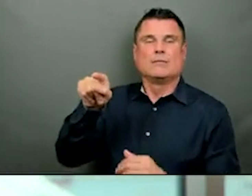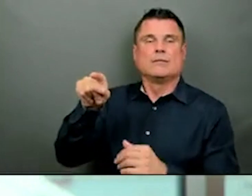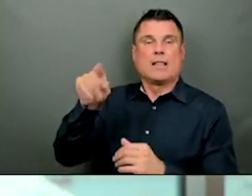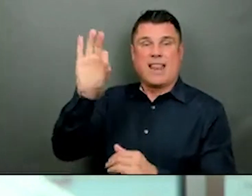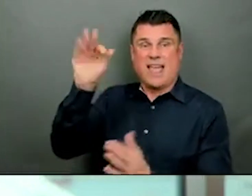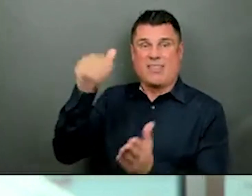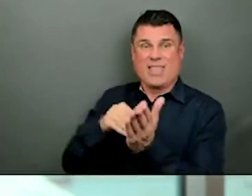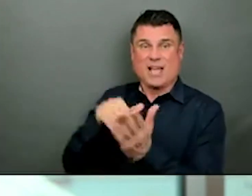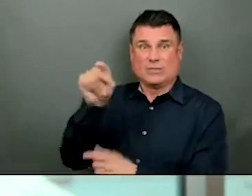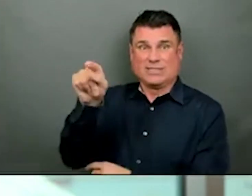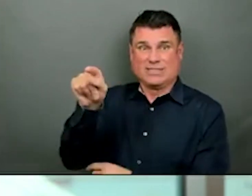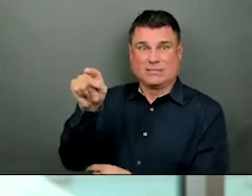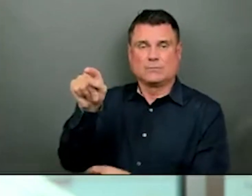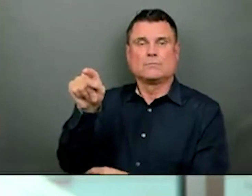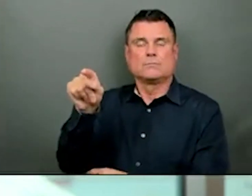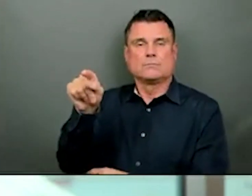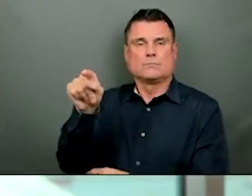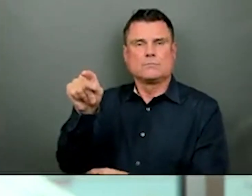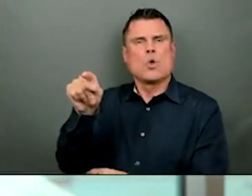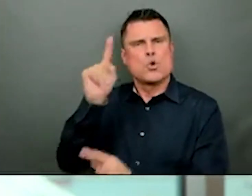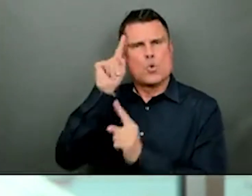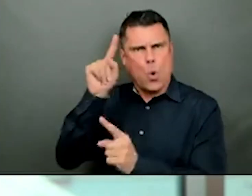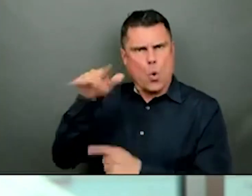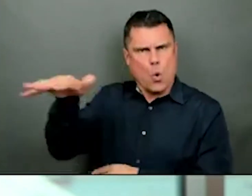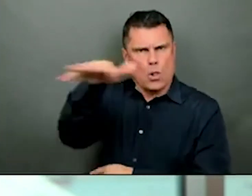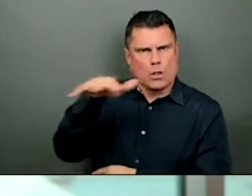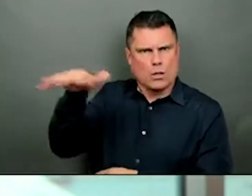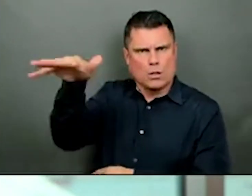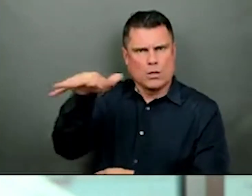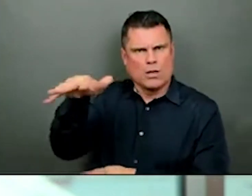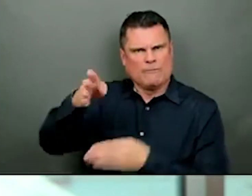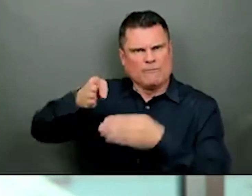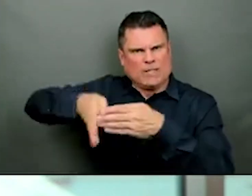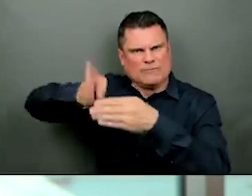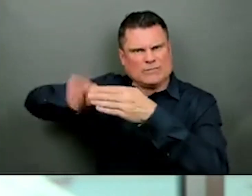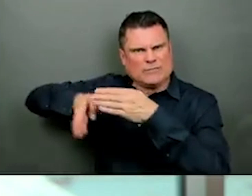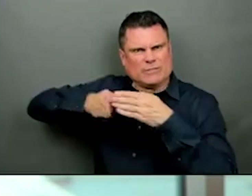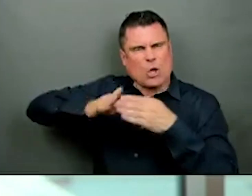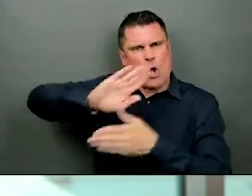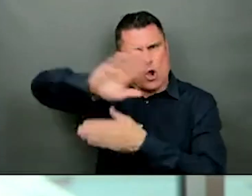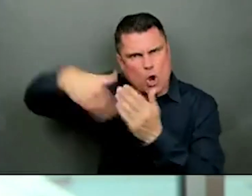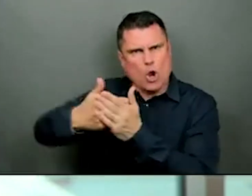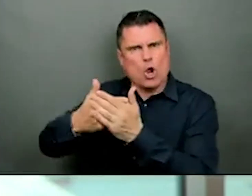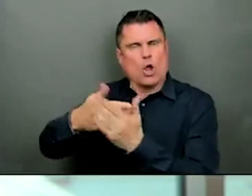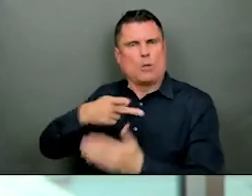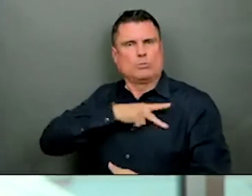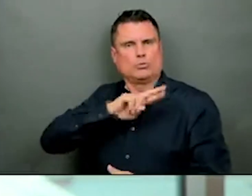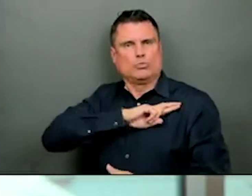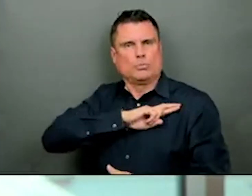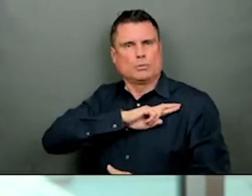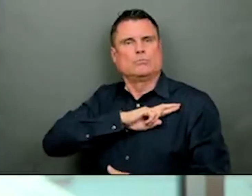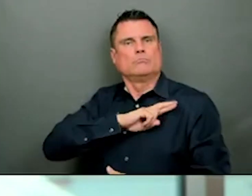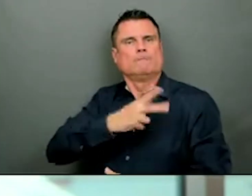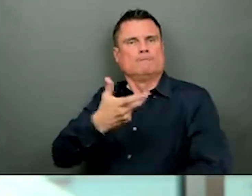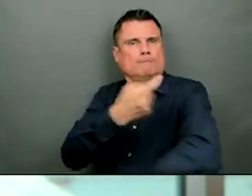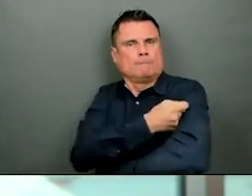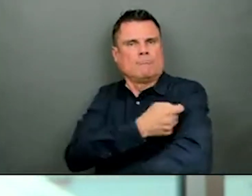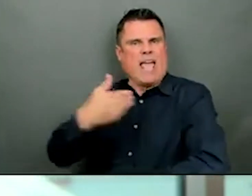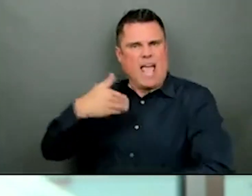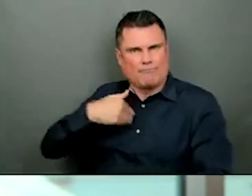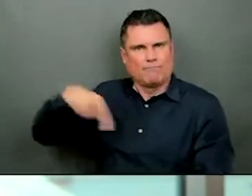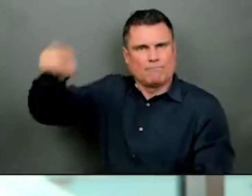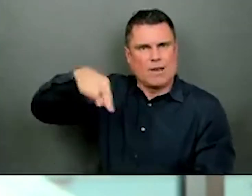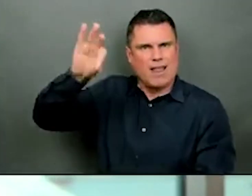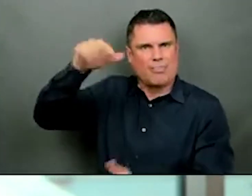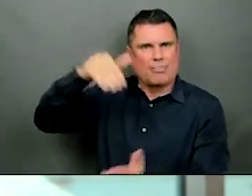for COVID-19, partly because they would have had the transmission prior to their immunization, but also because,